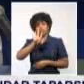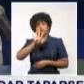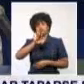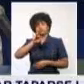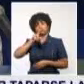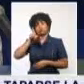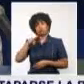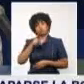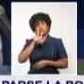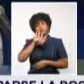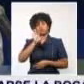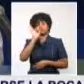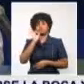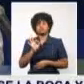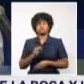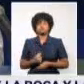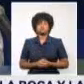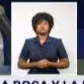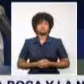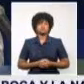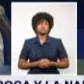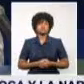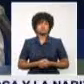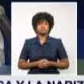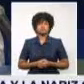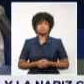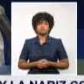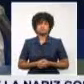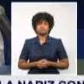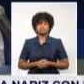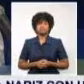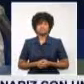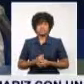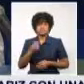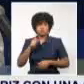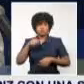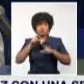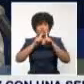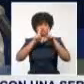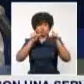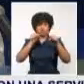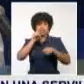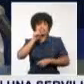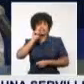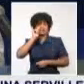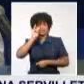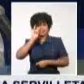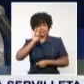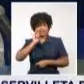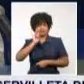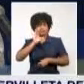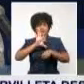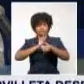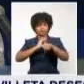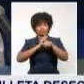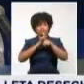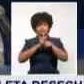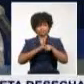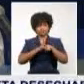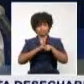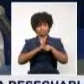of infection has not been established, 75 COVID positive people whose source of